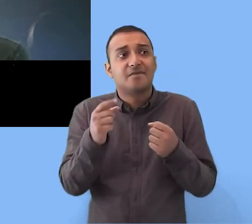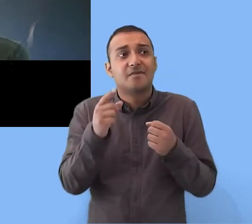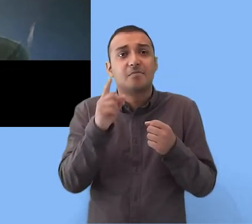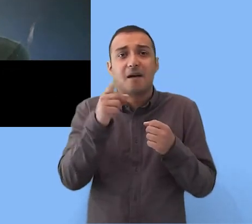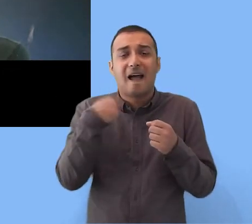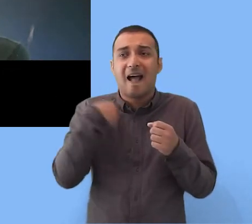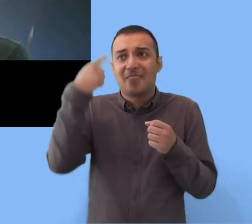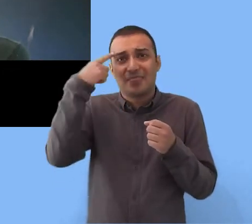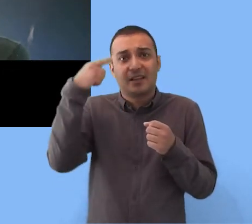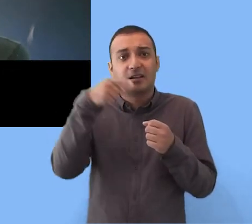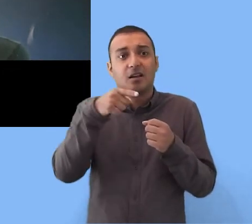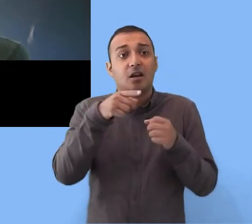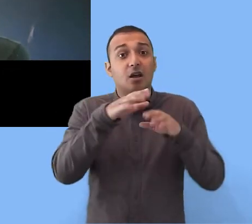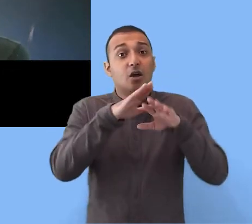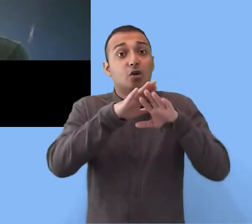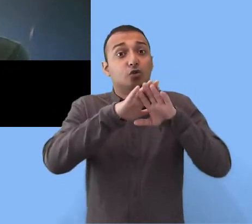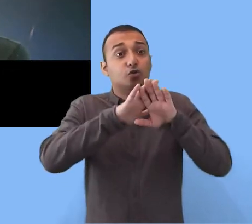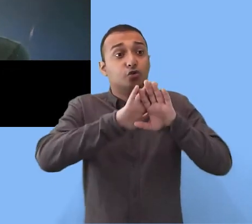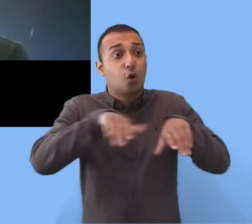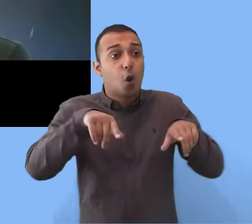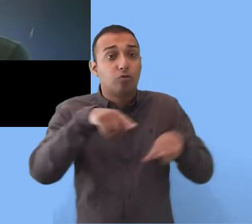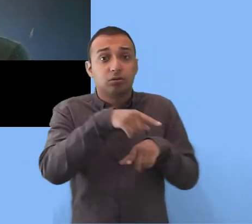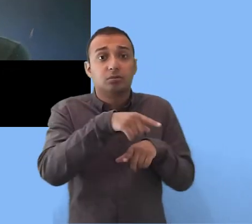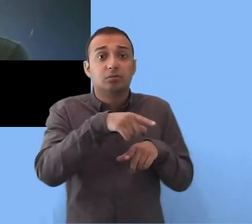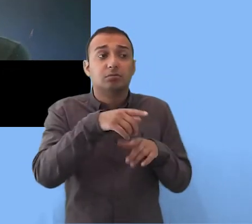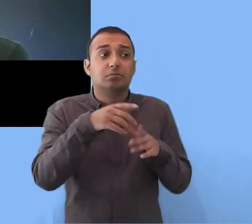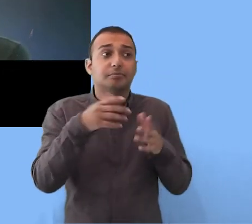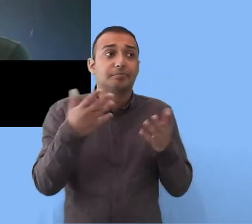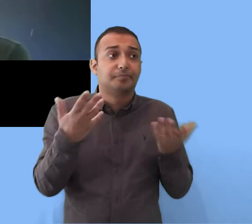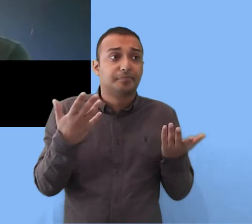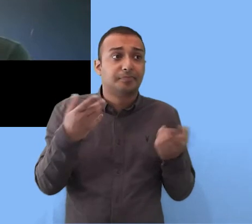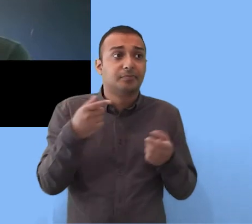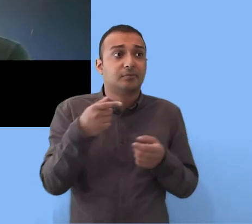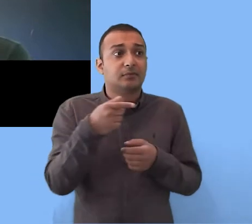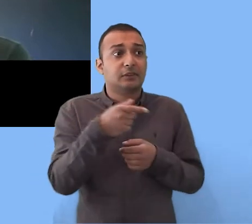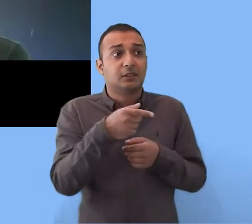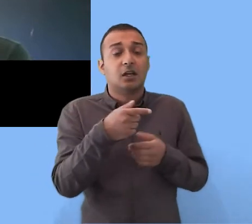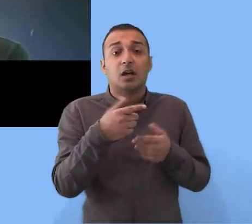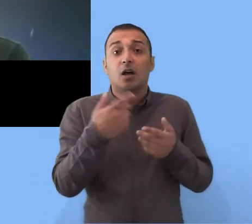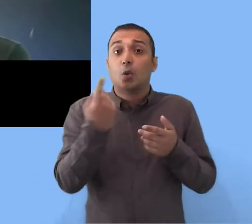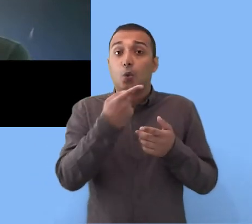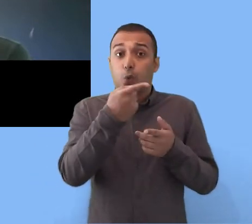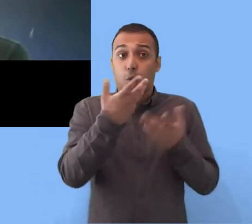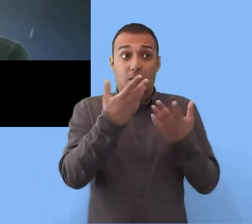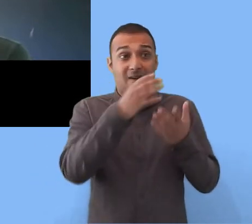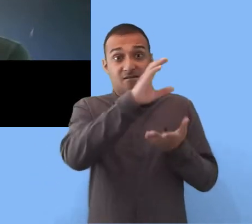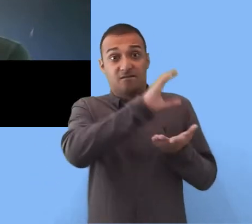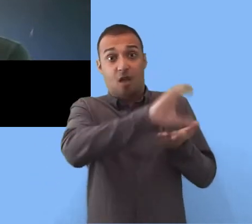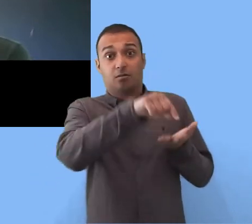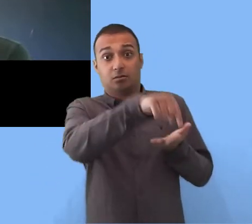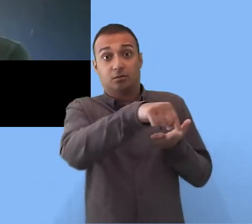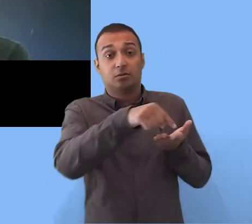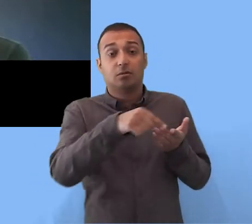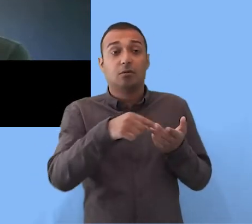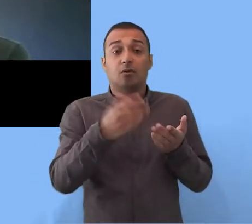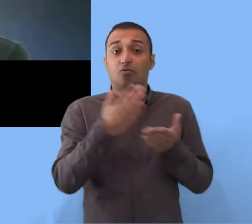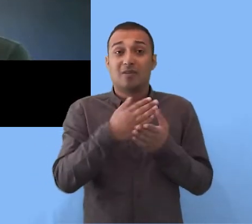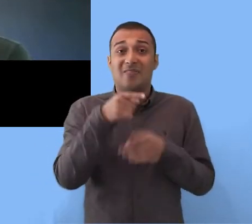in, they're filling spaces, they're filling seats, they're holding seats, and I think it's a numbers game at the end of the